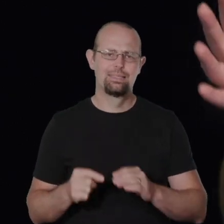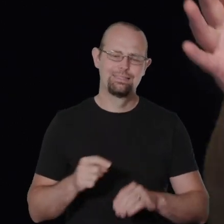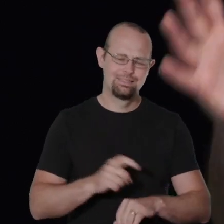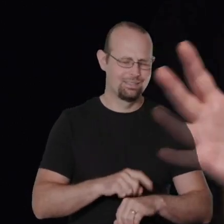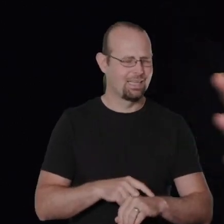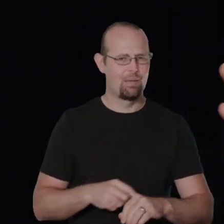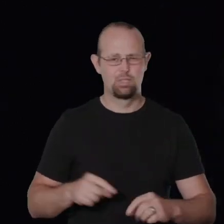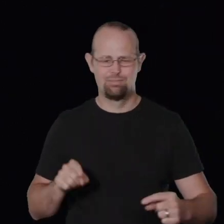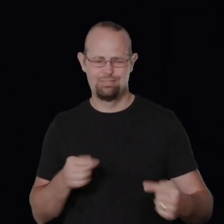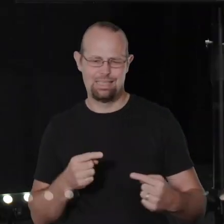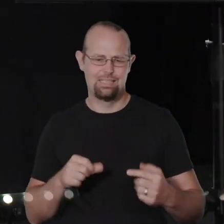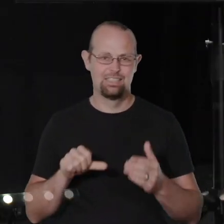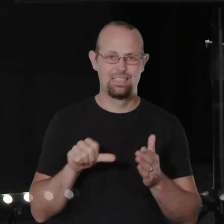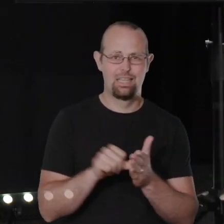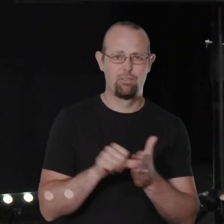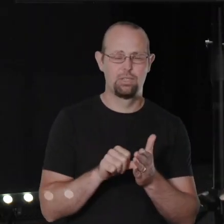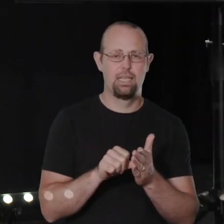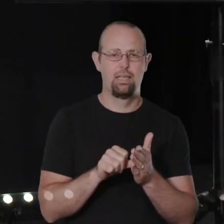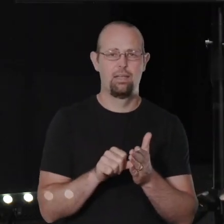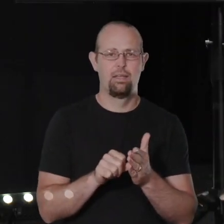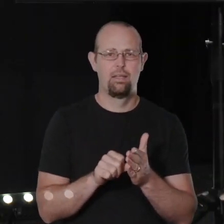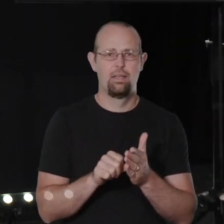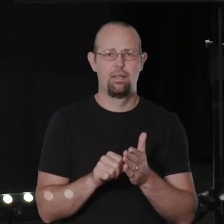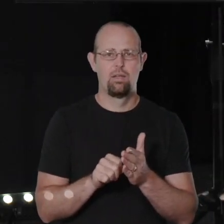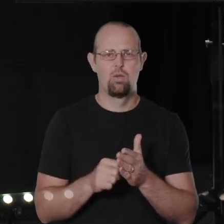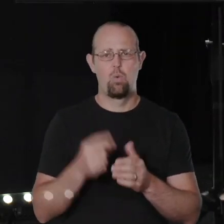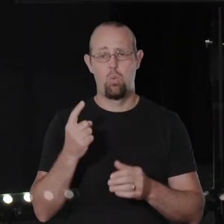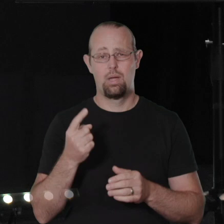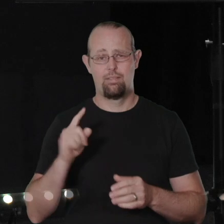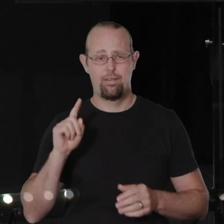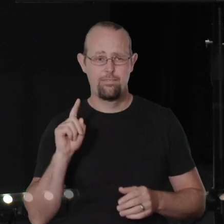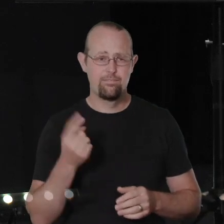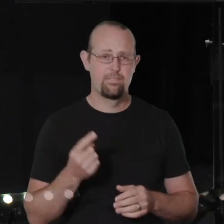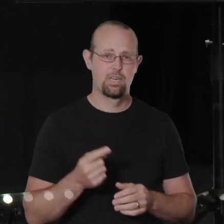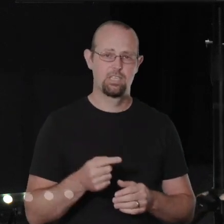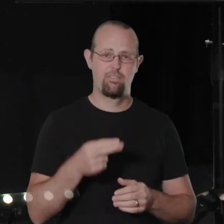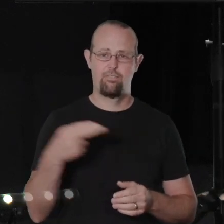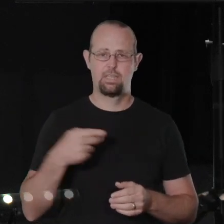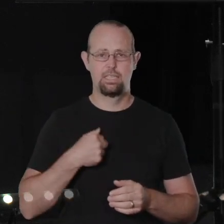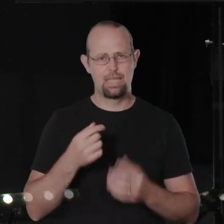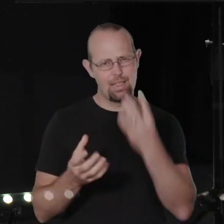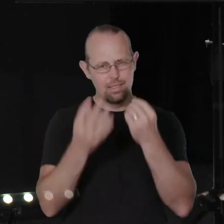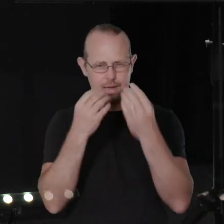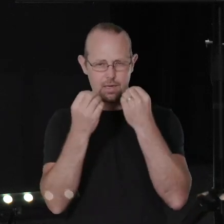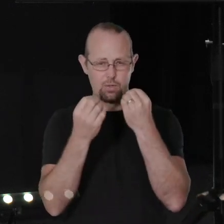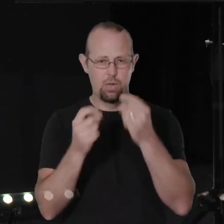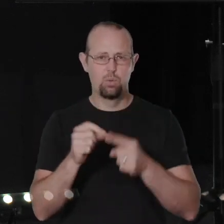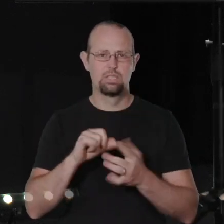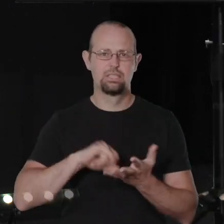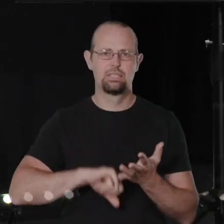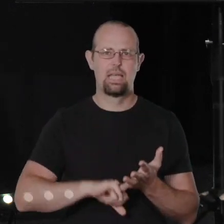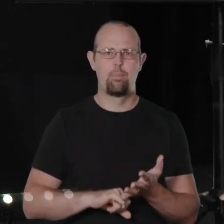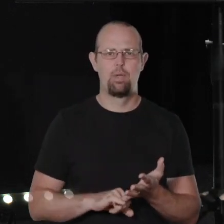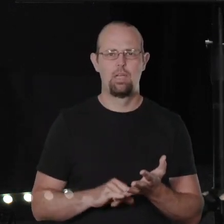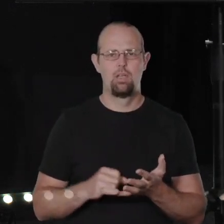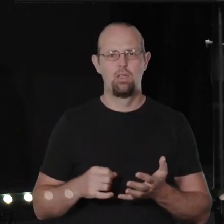challenge and difficulty. One of the first verses I ever learned was Psalm 46, verse 1 and